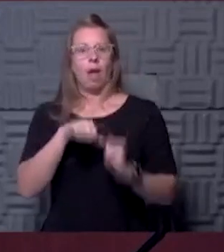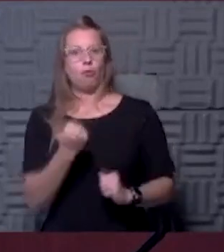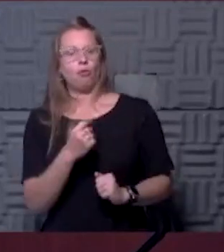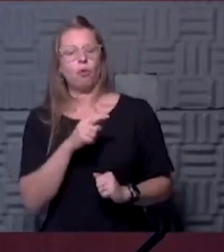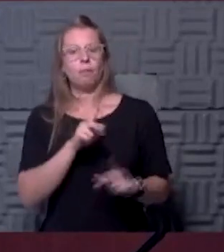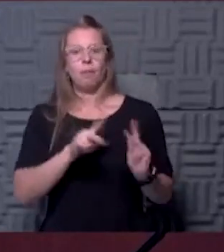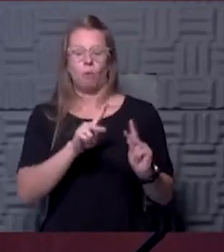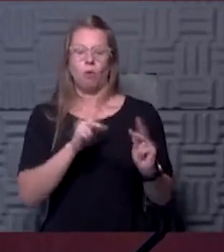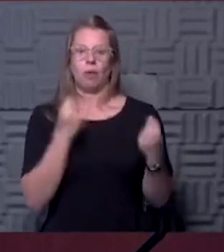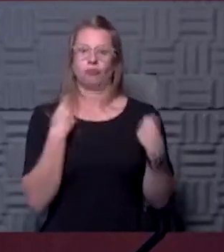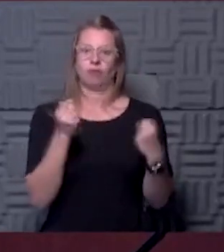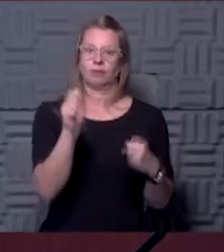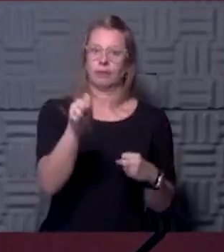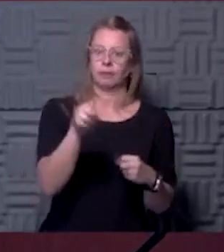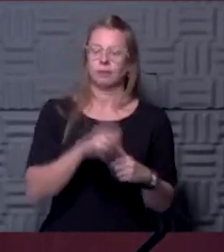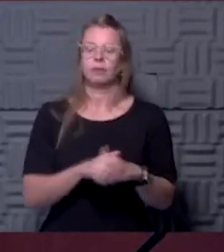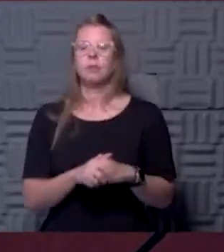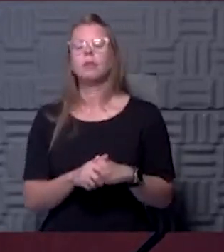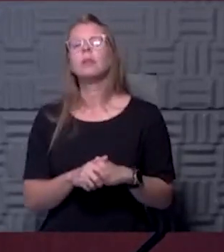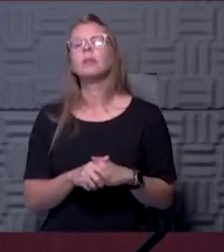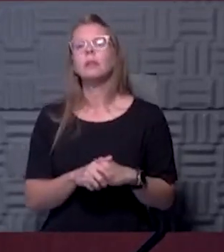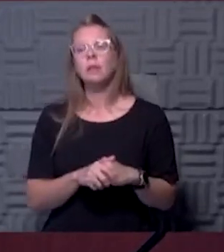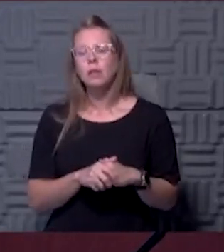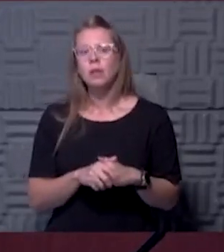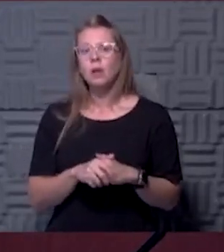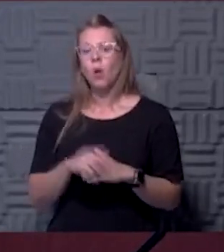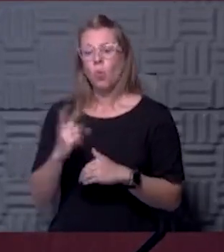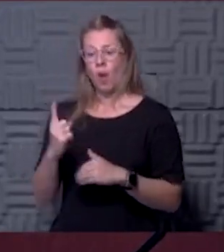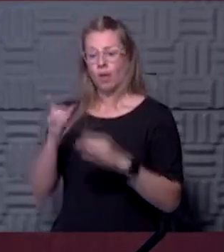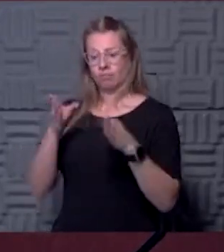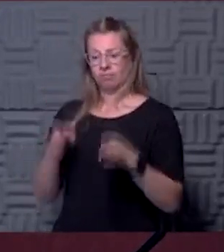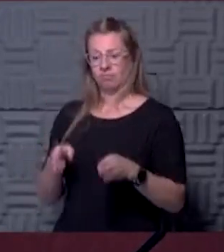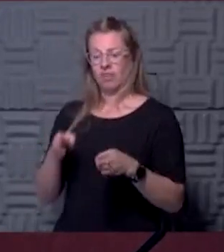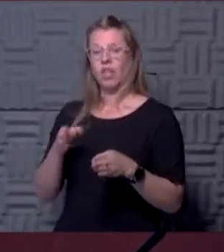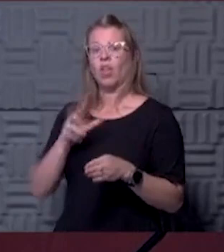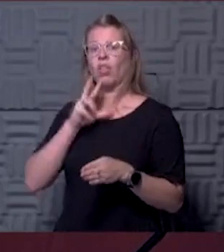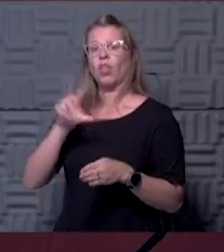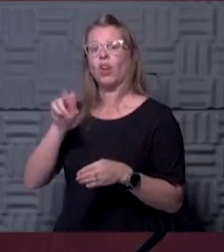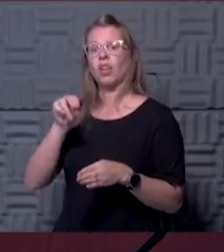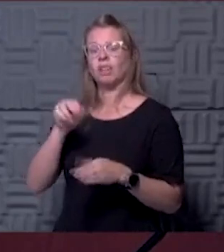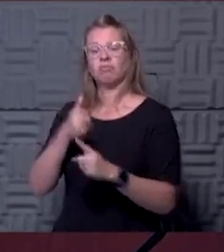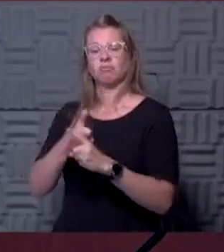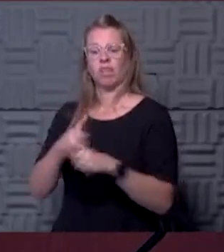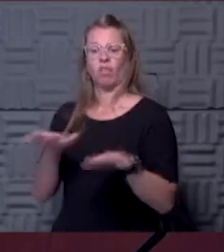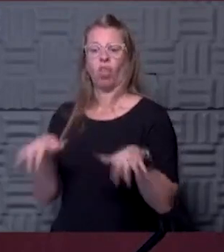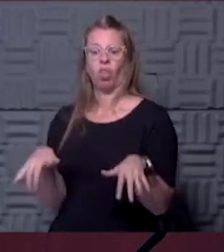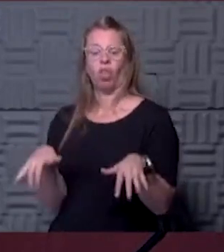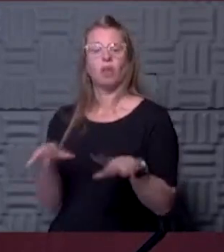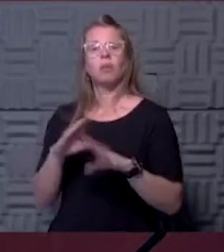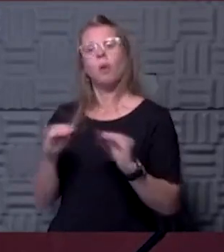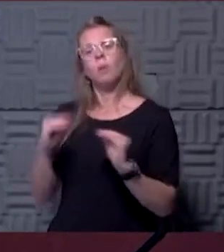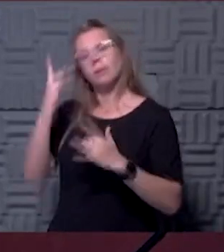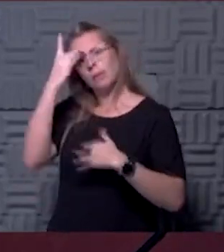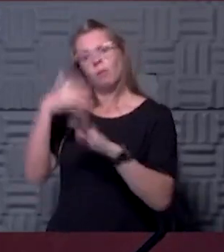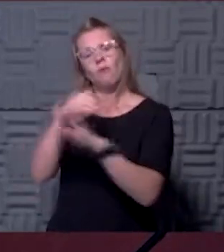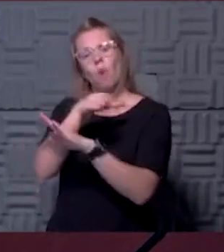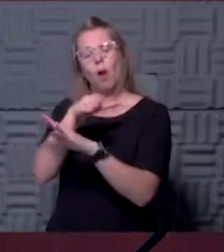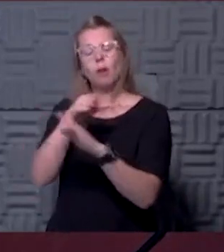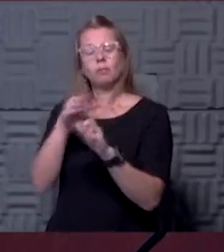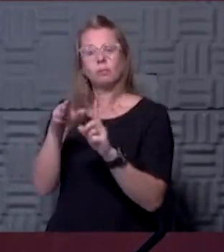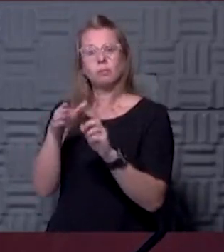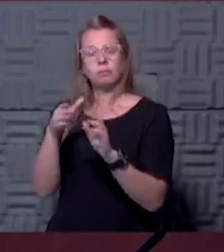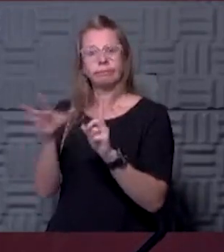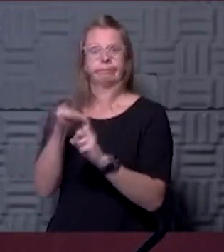think that was postulated at least in one of the 30-year-olds who may have not had coexisting disease, but might have lived that